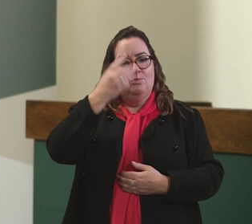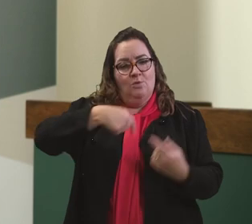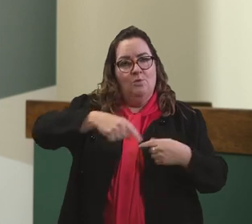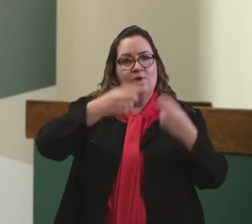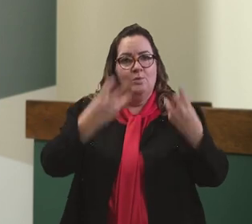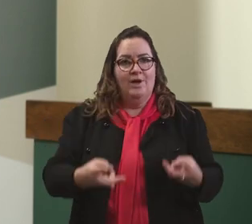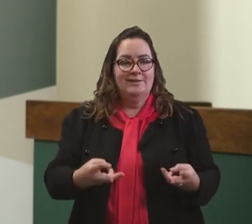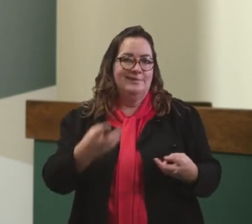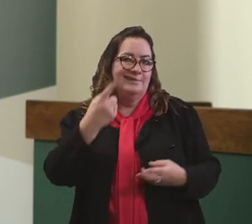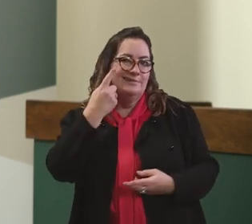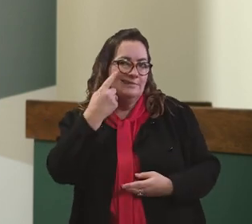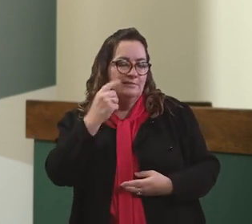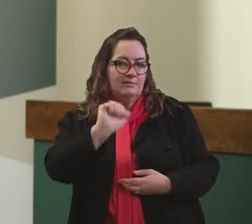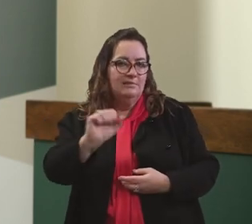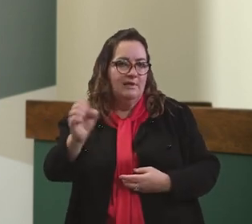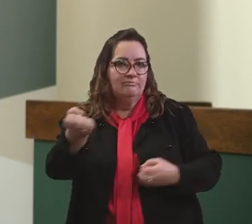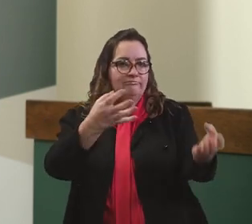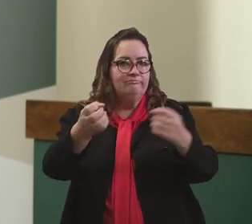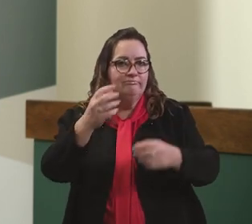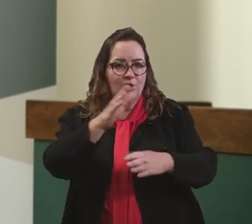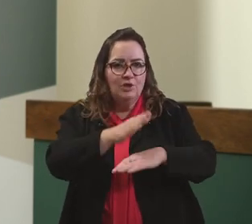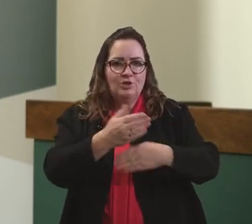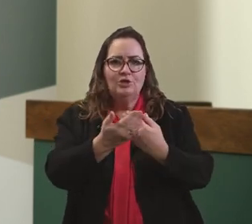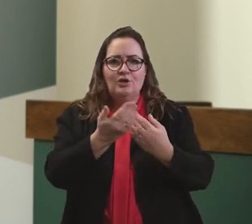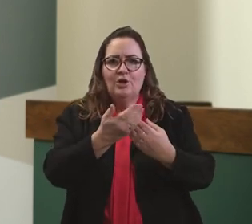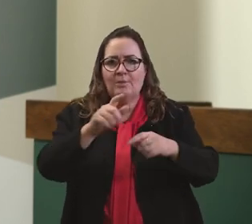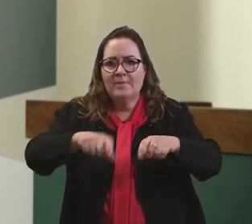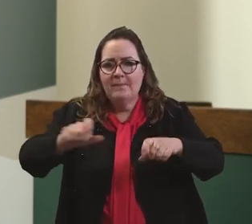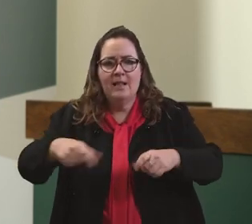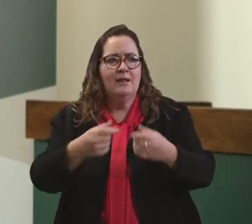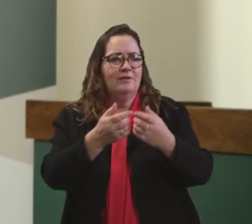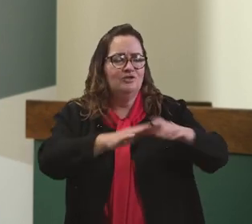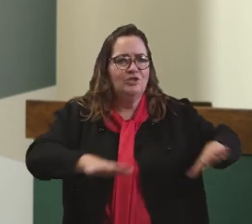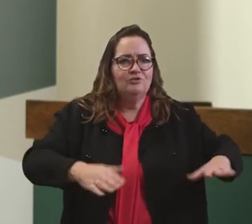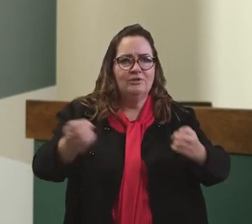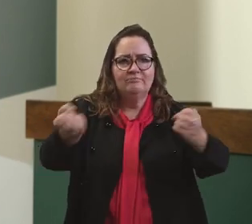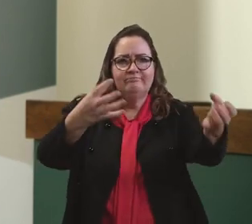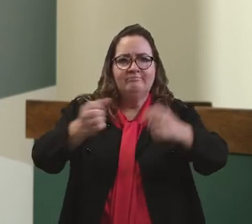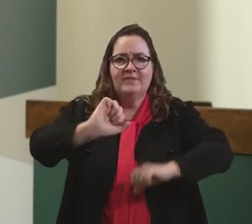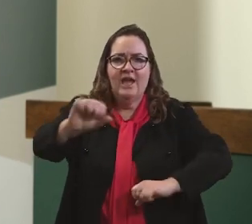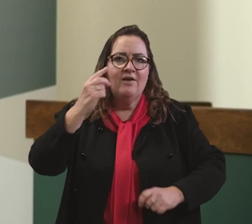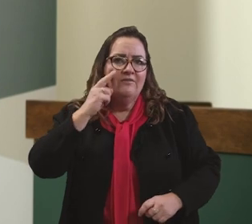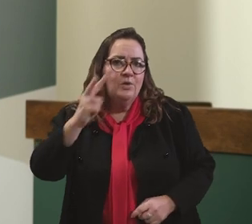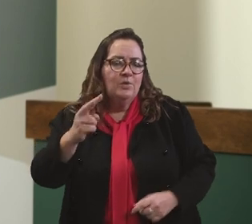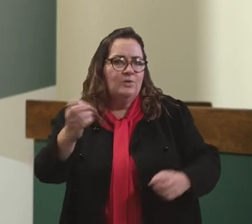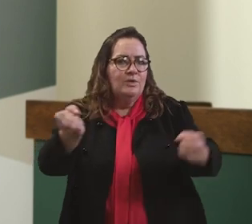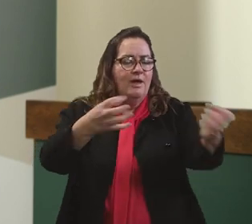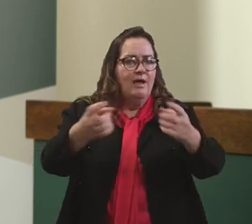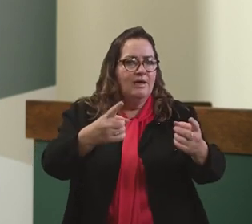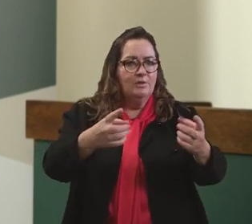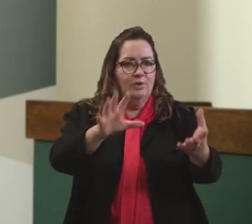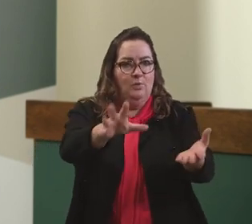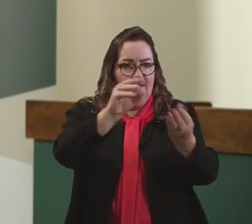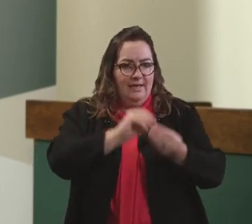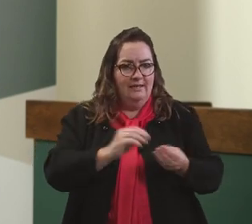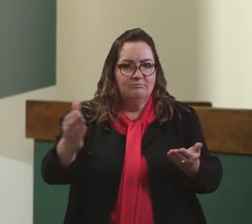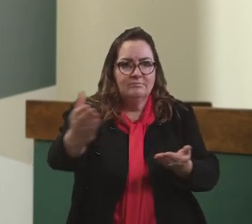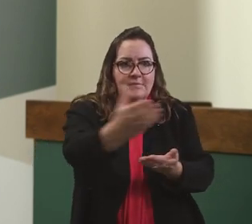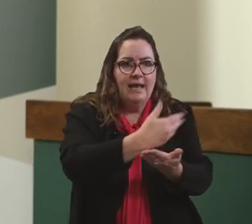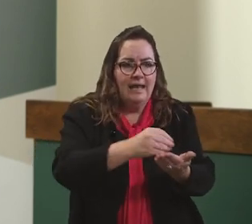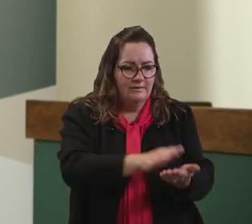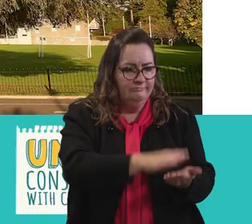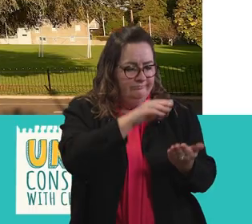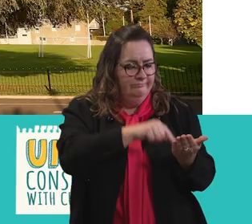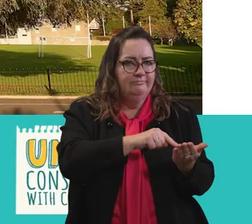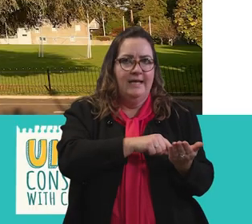young people to help the government and help me in making this report to the United Nations Committee on the Rights